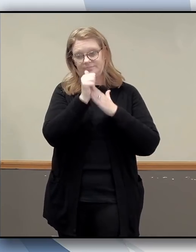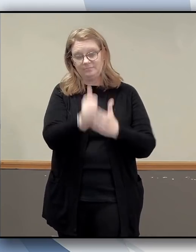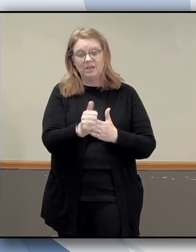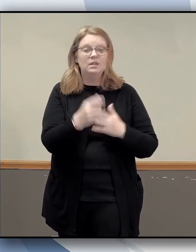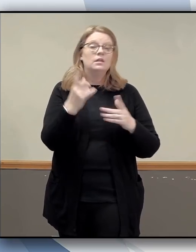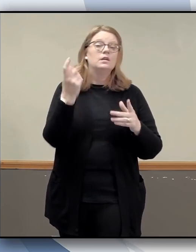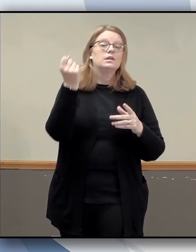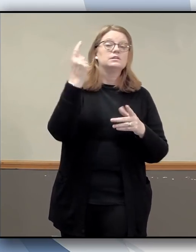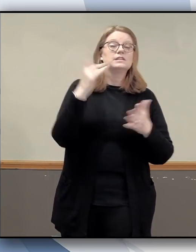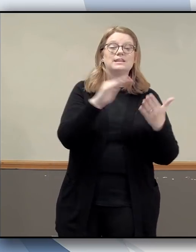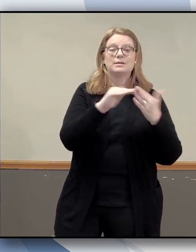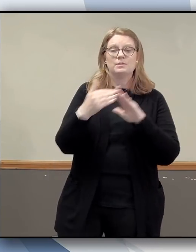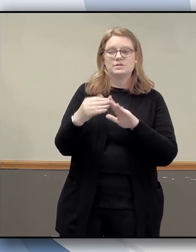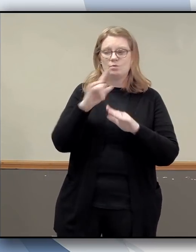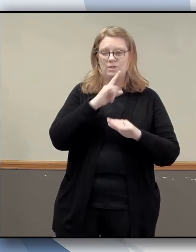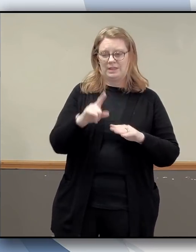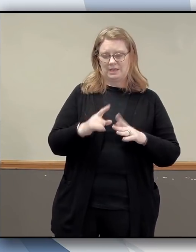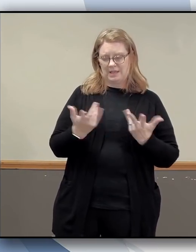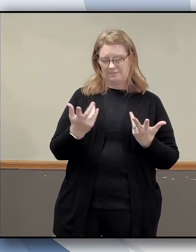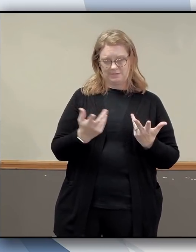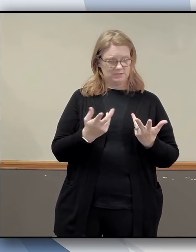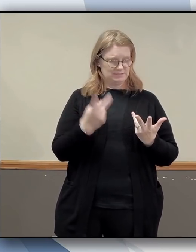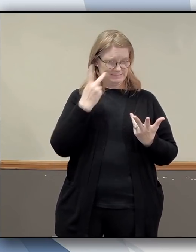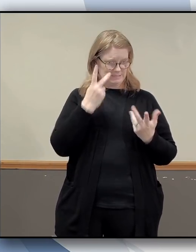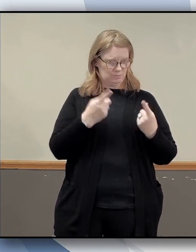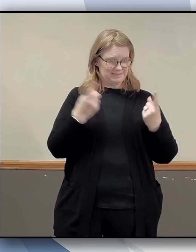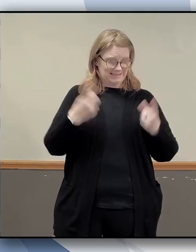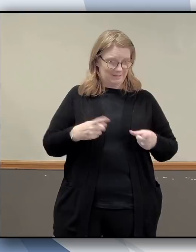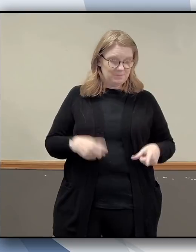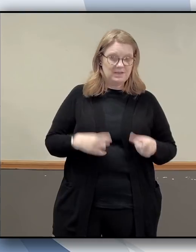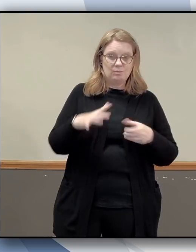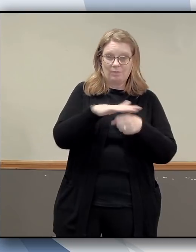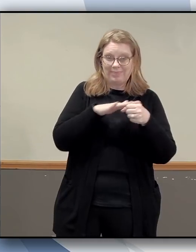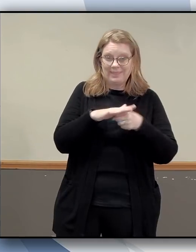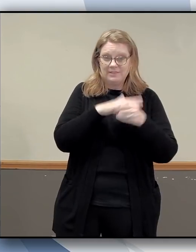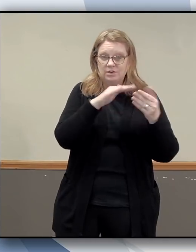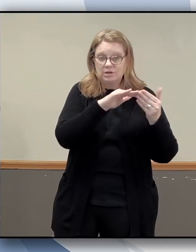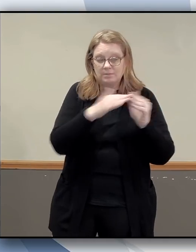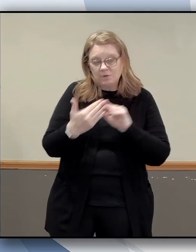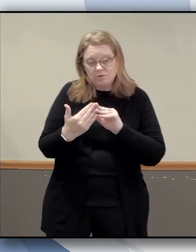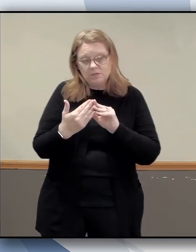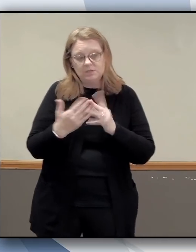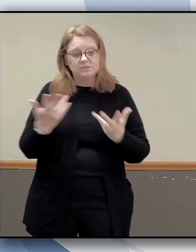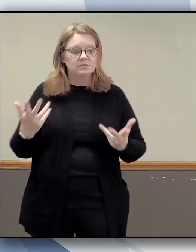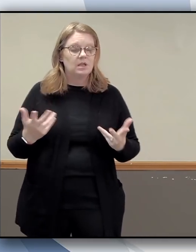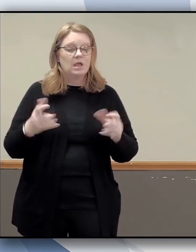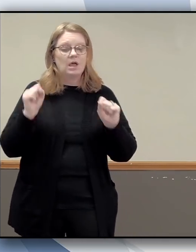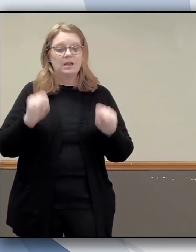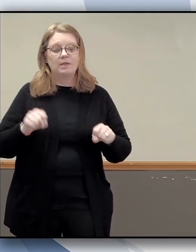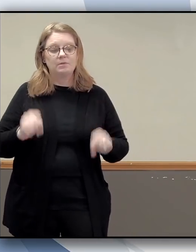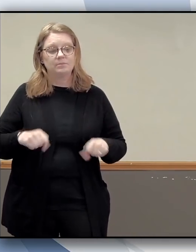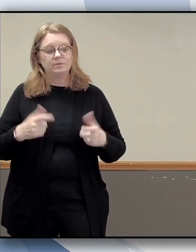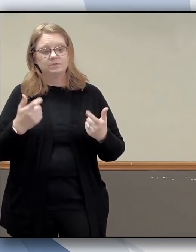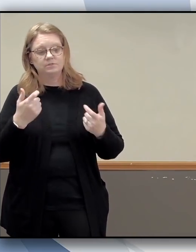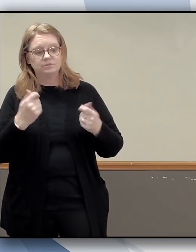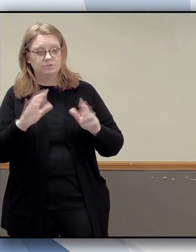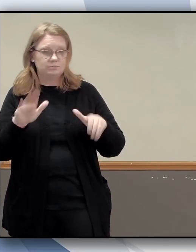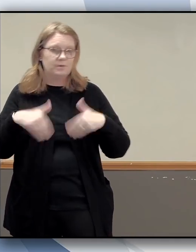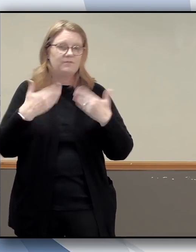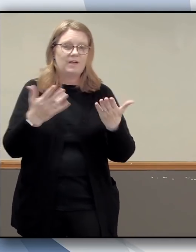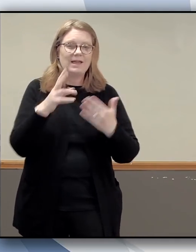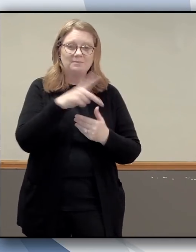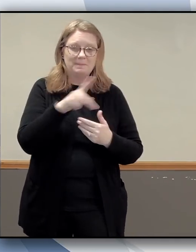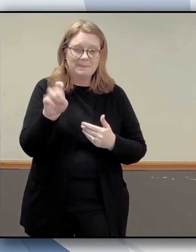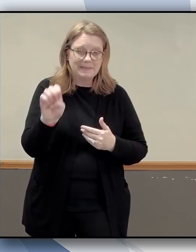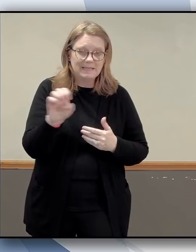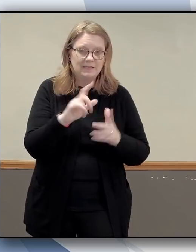use their judgment based on the event facilities that they have and the capability they have to deploy PPE, et